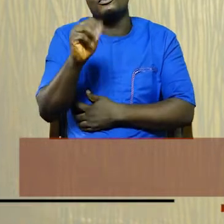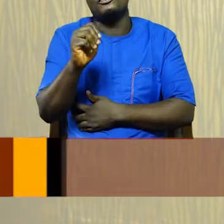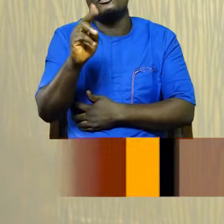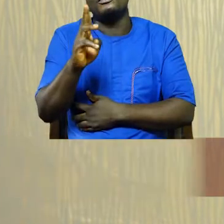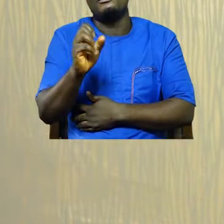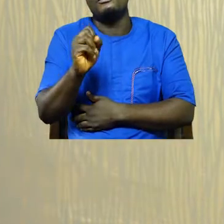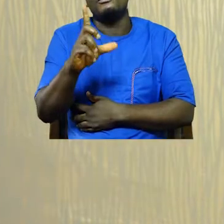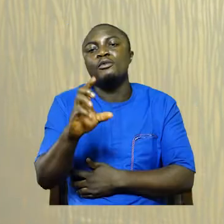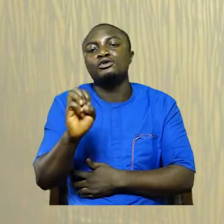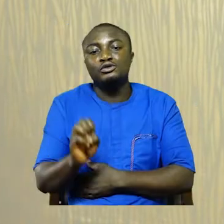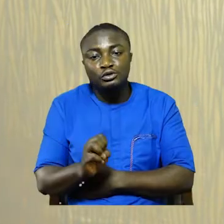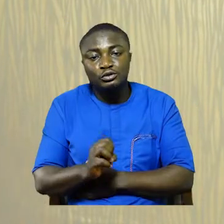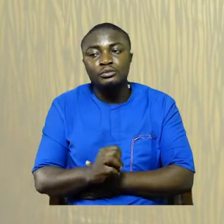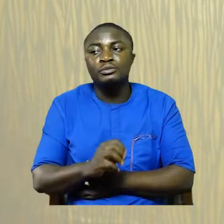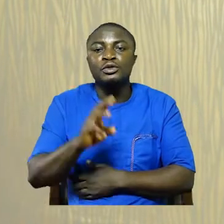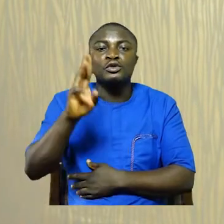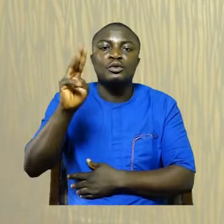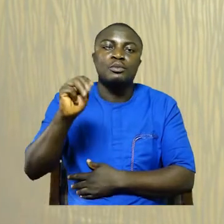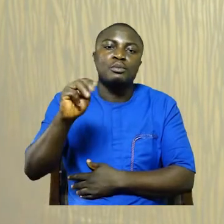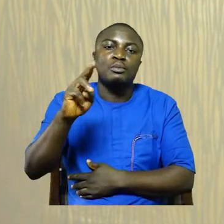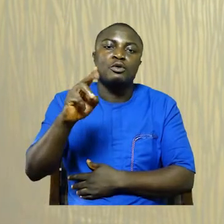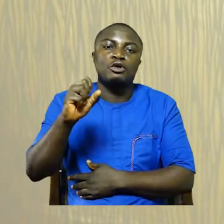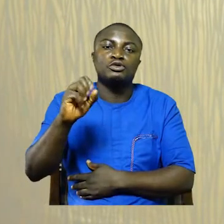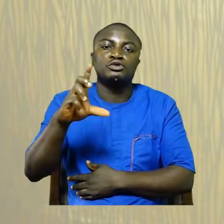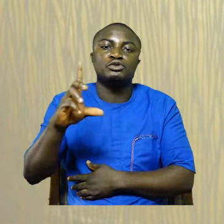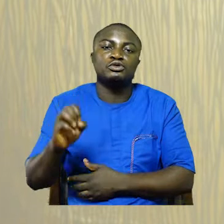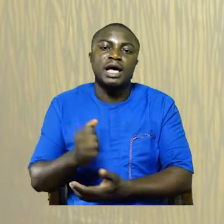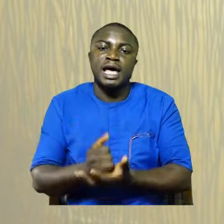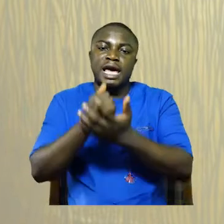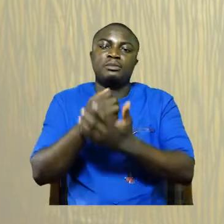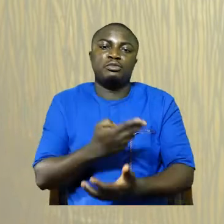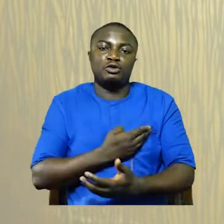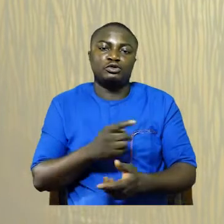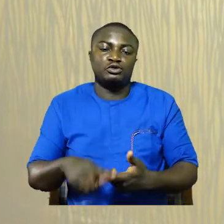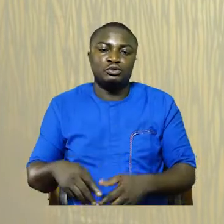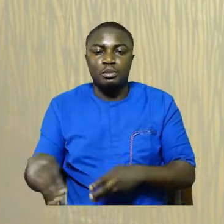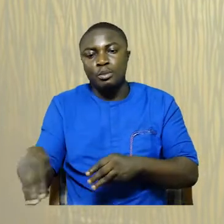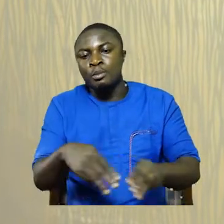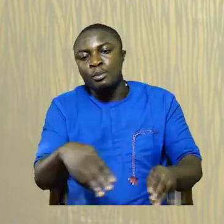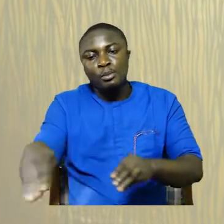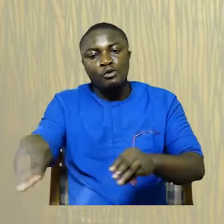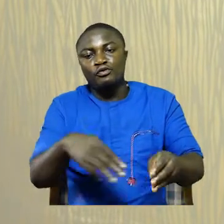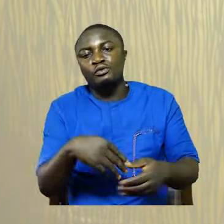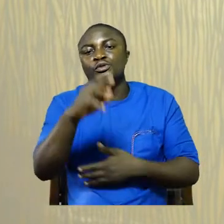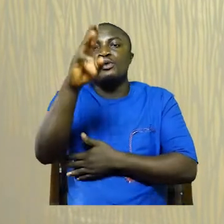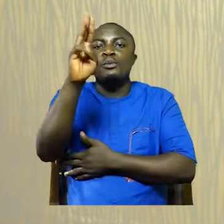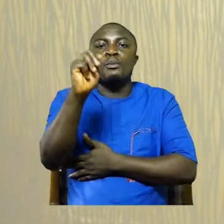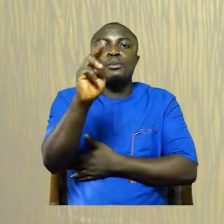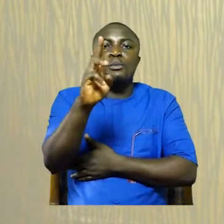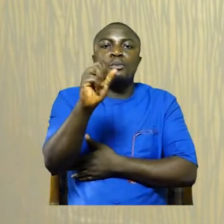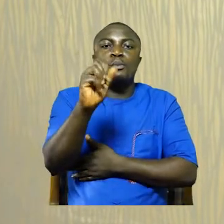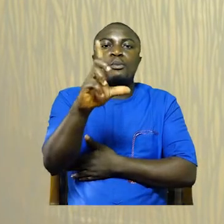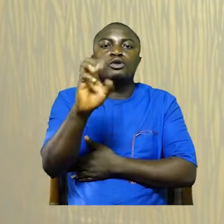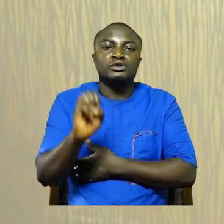muscles. Our muscles are what help us to move. Muscles help us to breathe. The heart muscles help